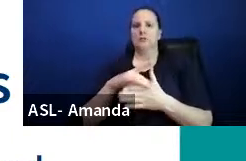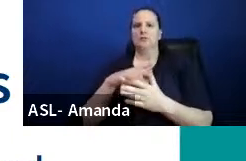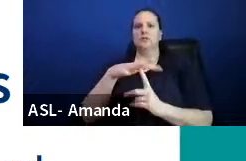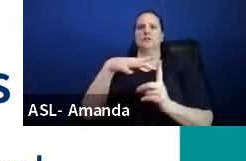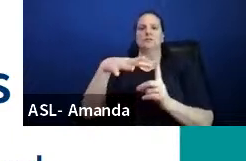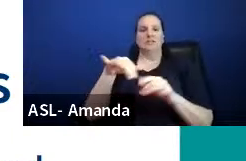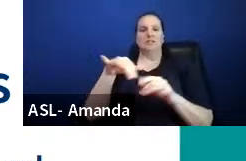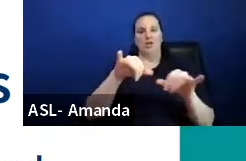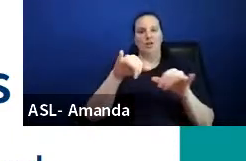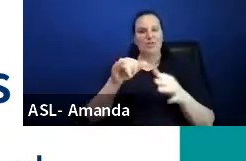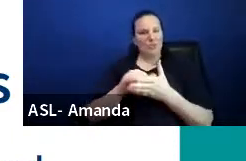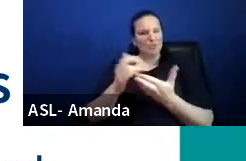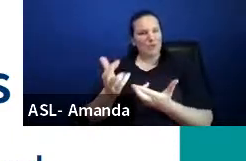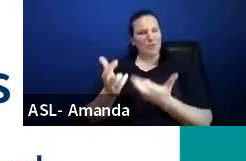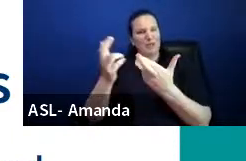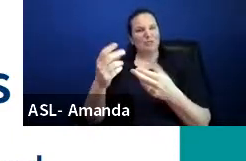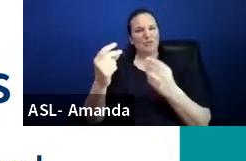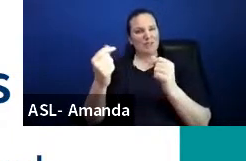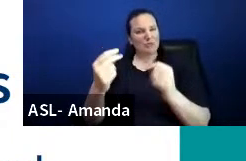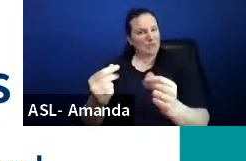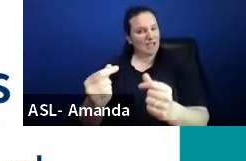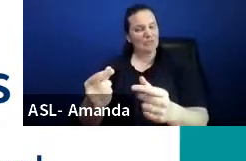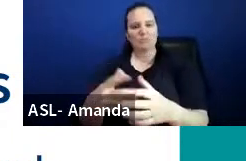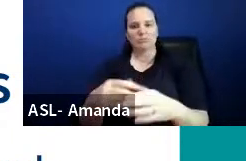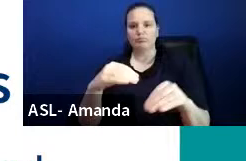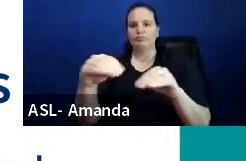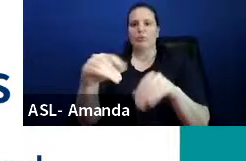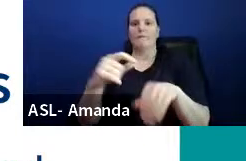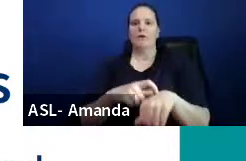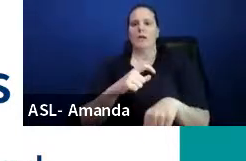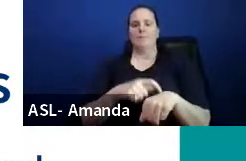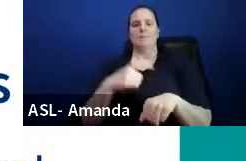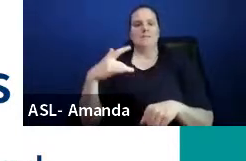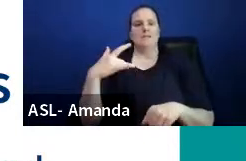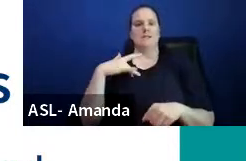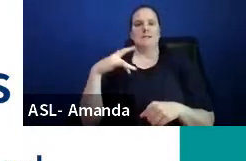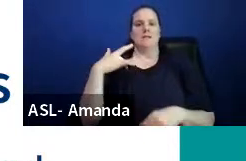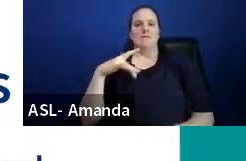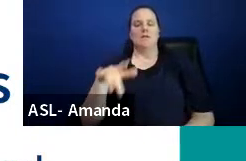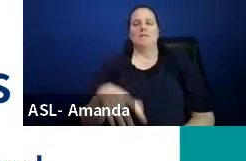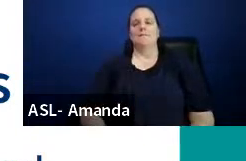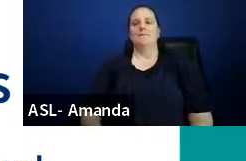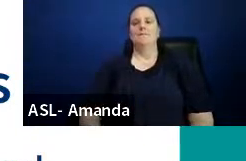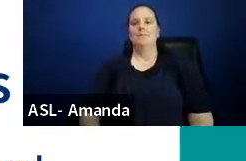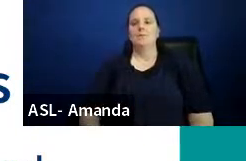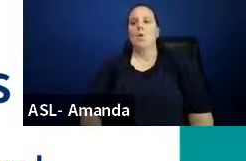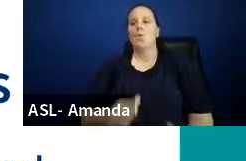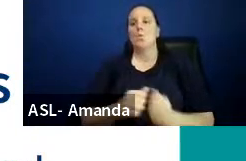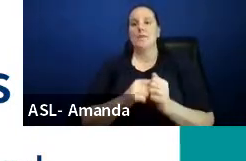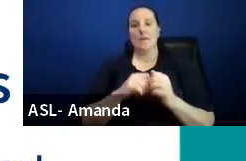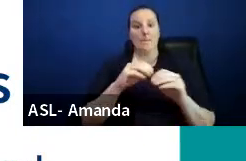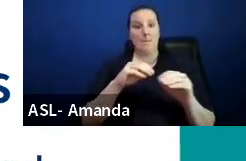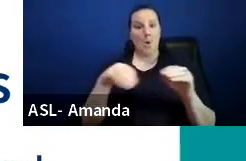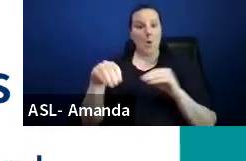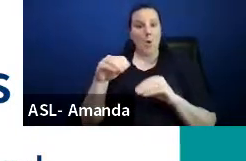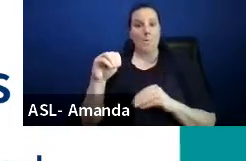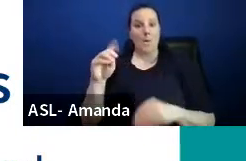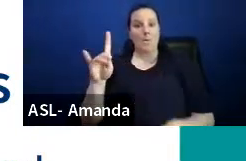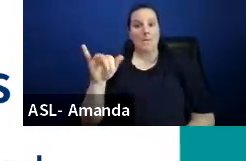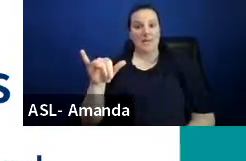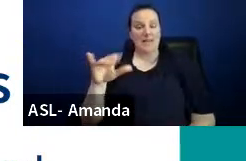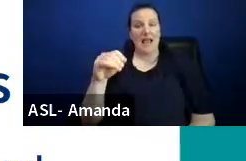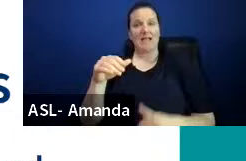that were expedited to move forward for time sensitivity. So under mobility and accessibility,